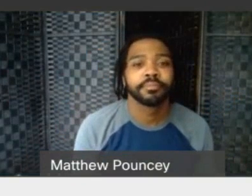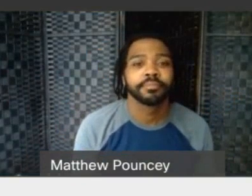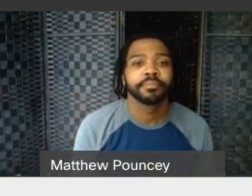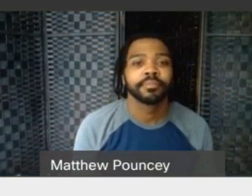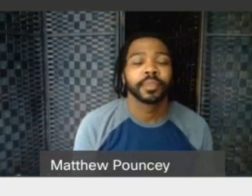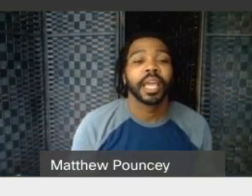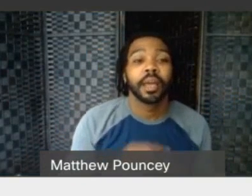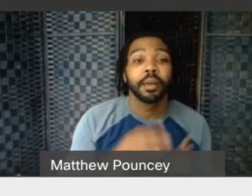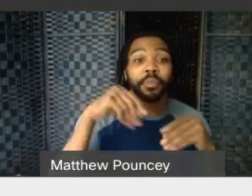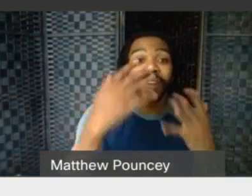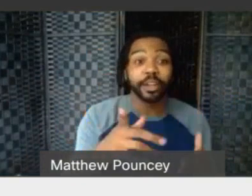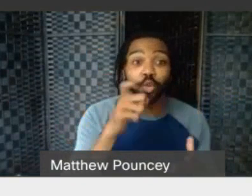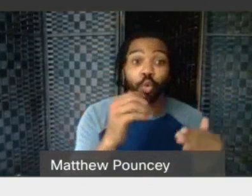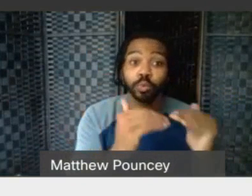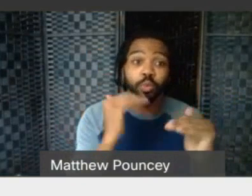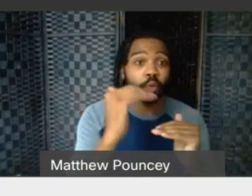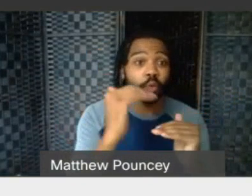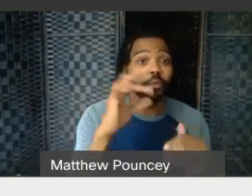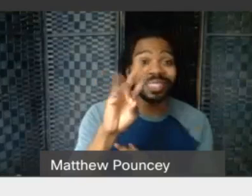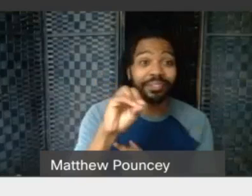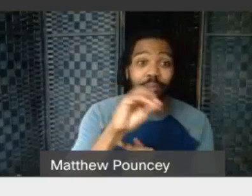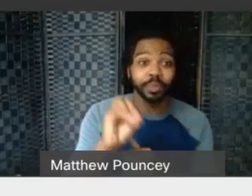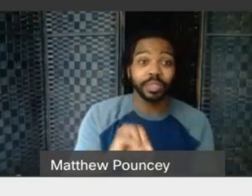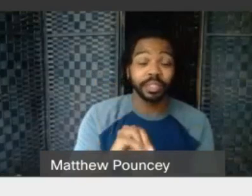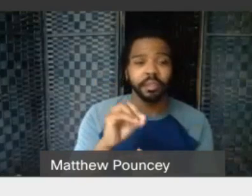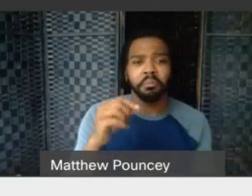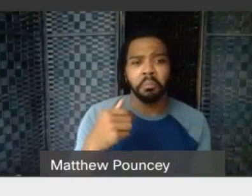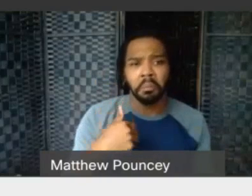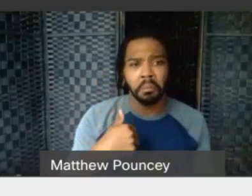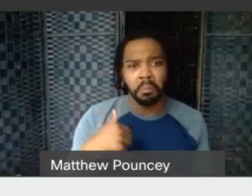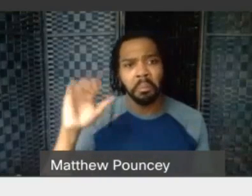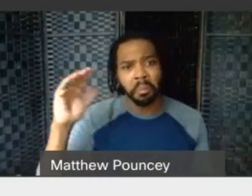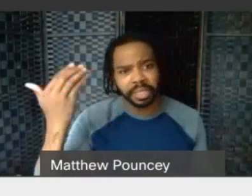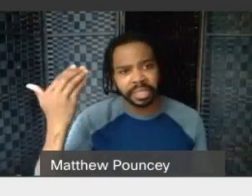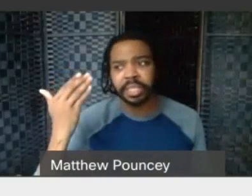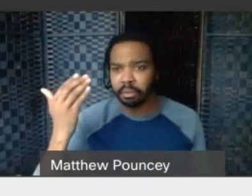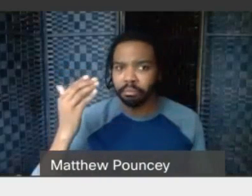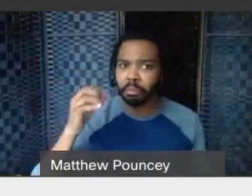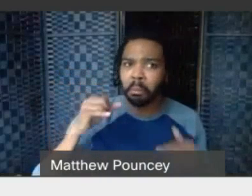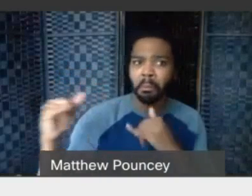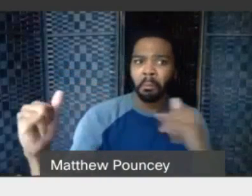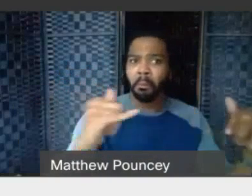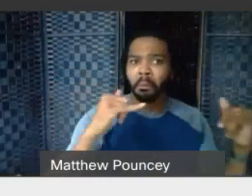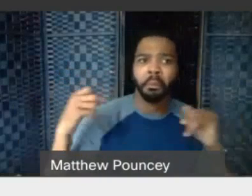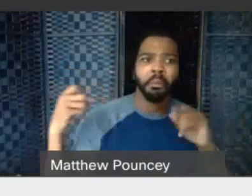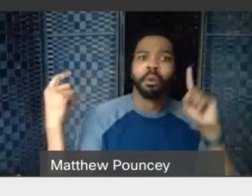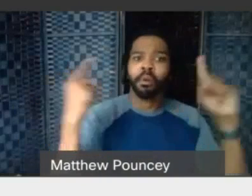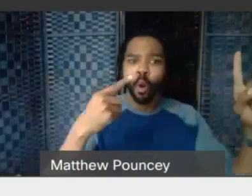providers who are above that 70% mark, which people seem to be aiming for in terms